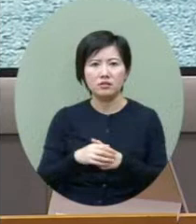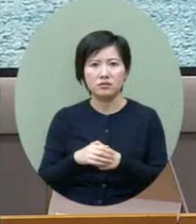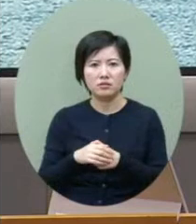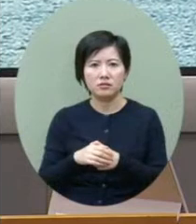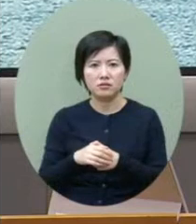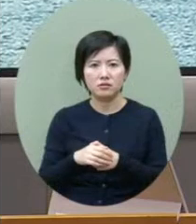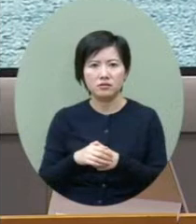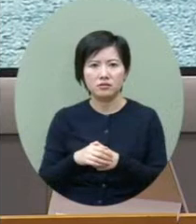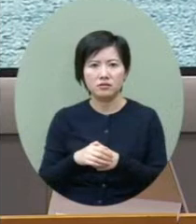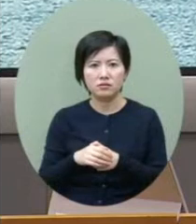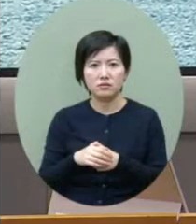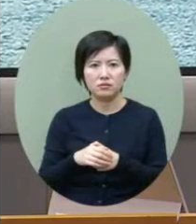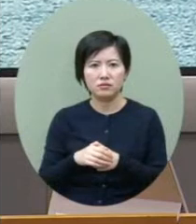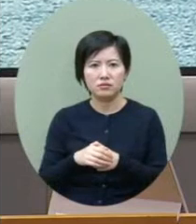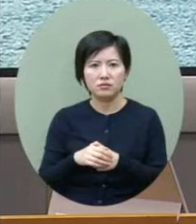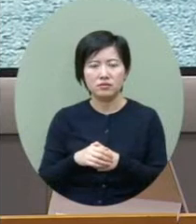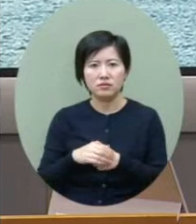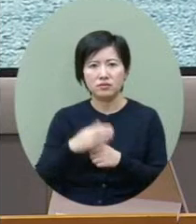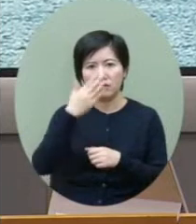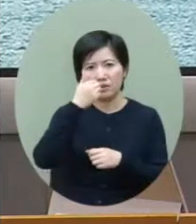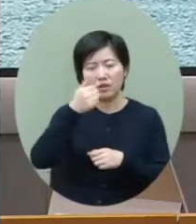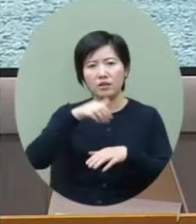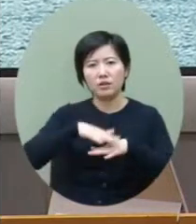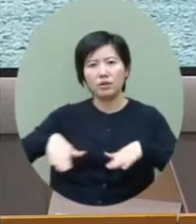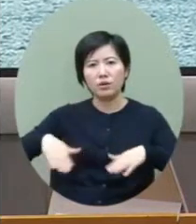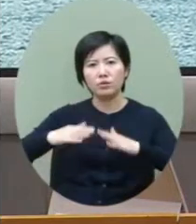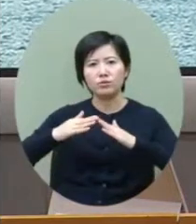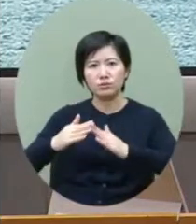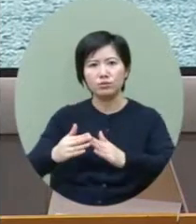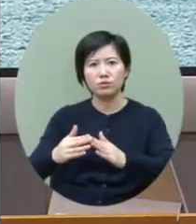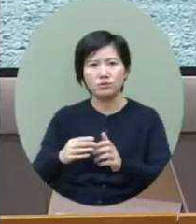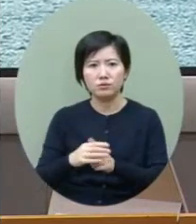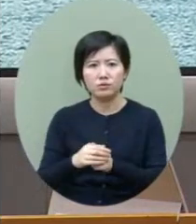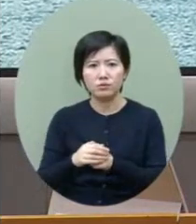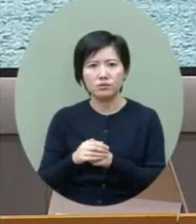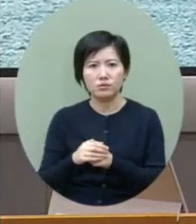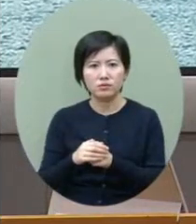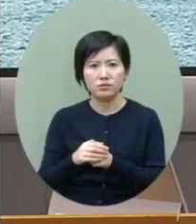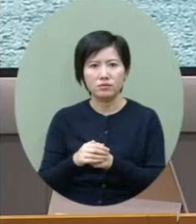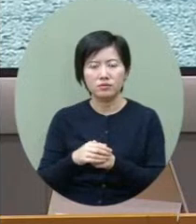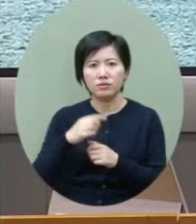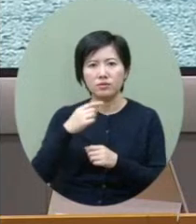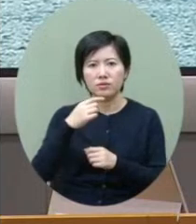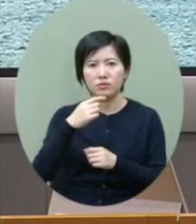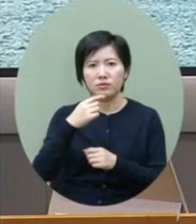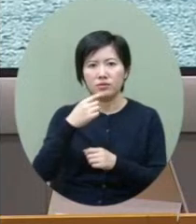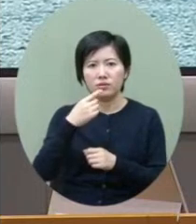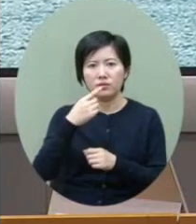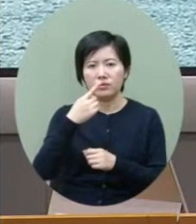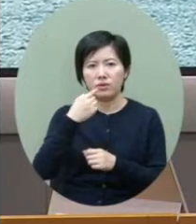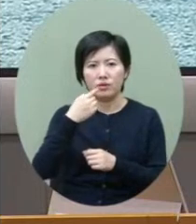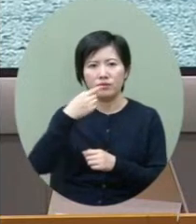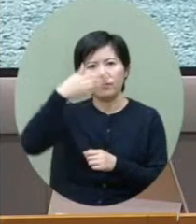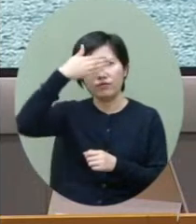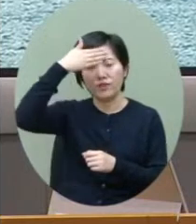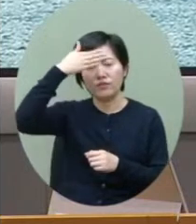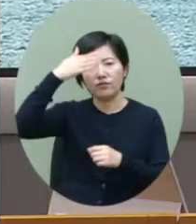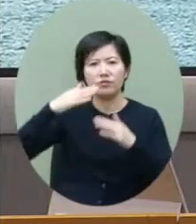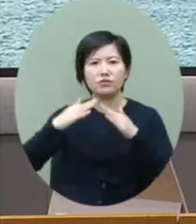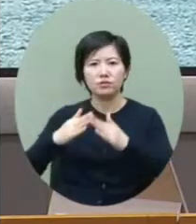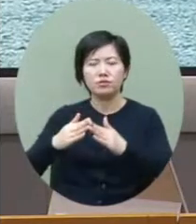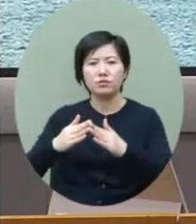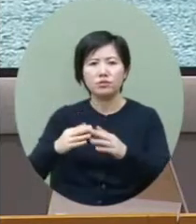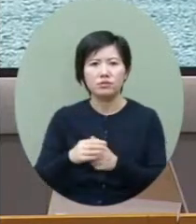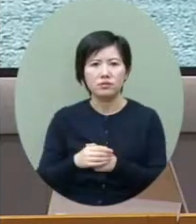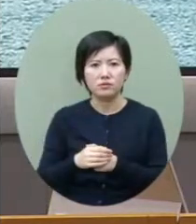and also 173 Aplu Street, Lion Estate, Hong Fong Estate, Hong